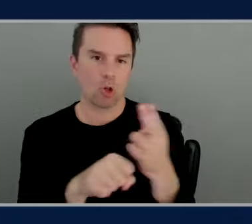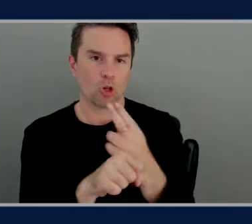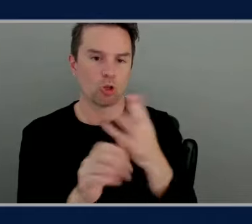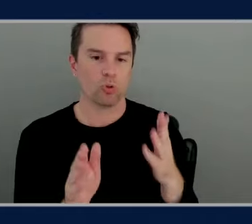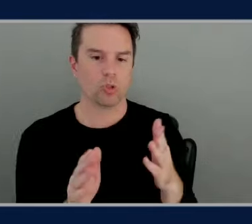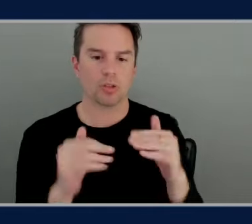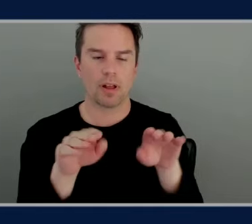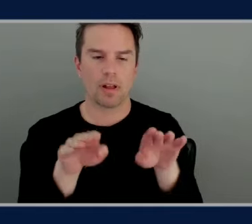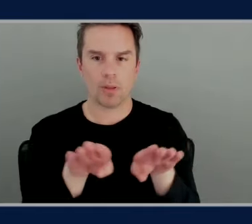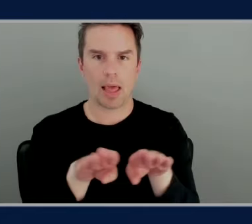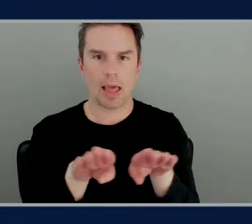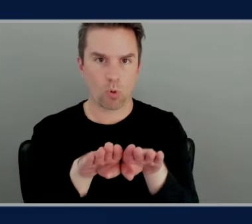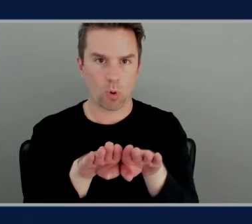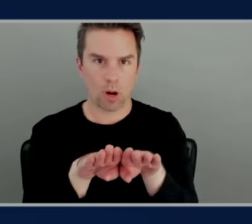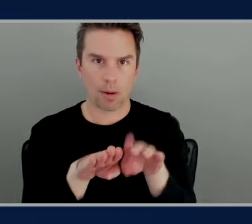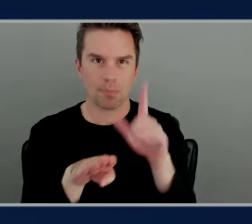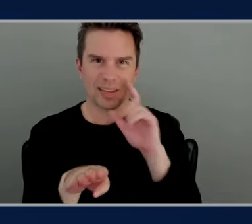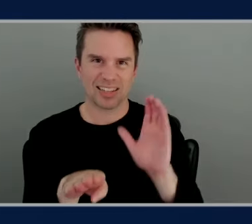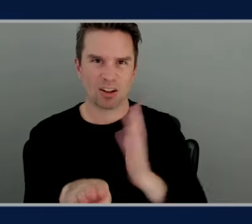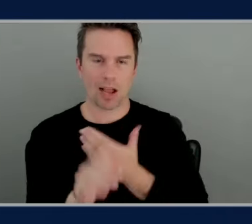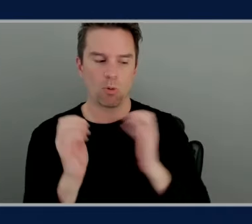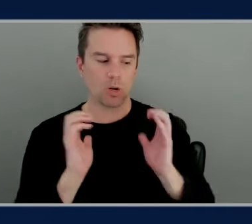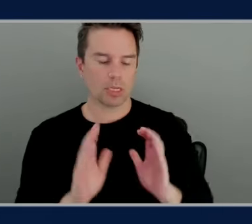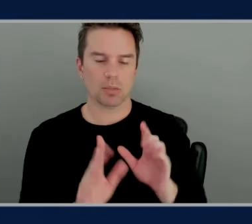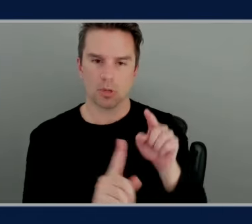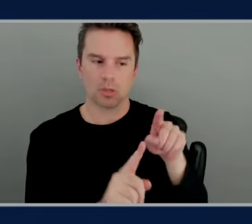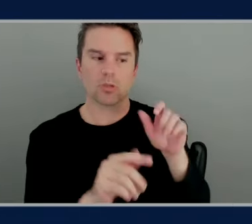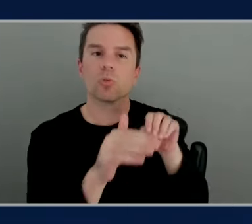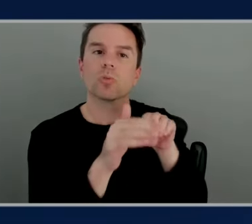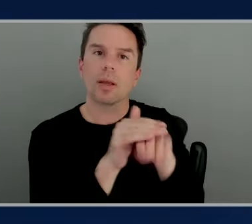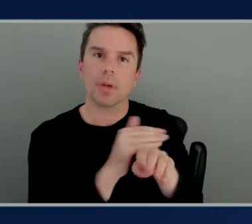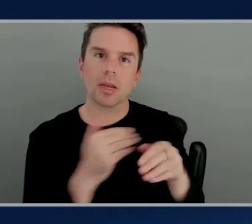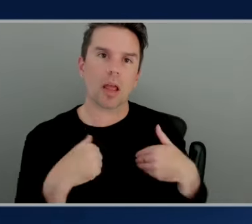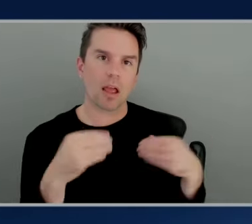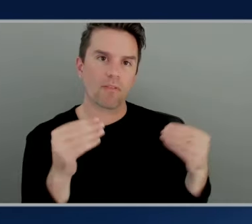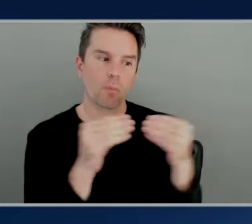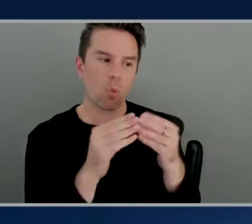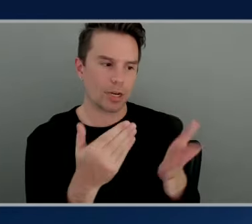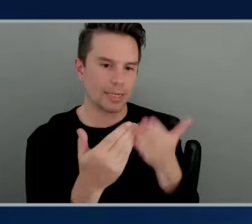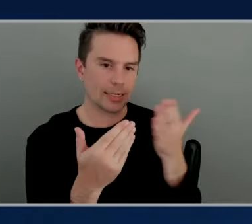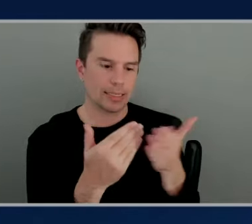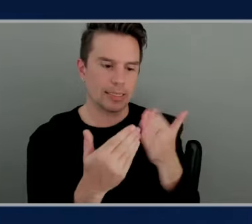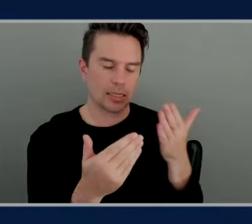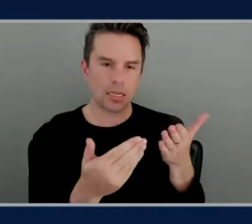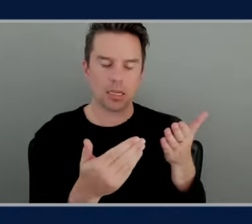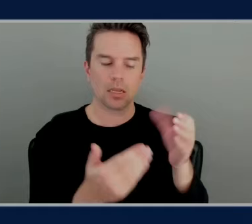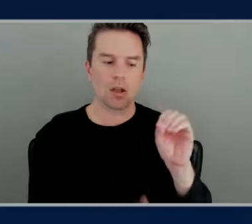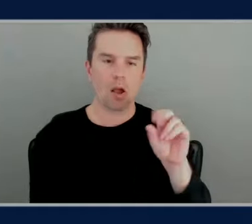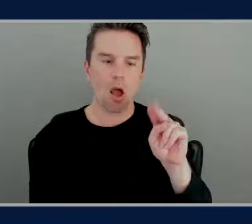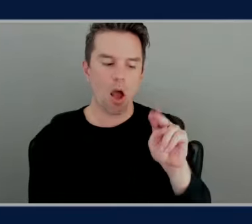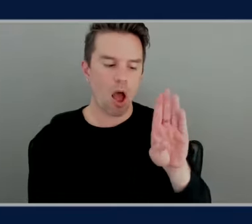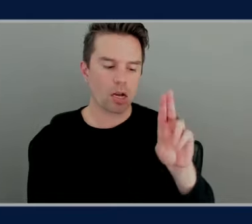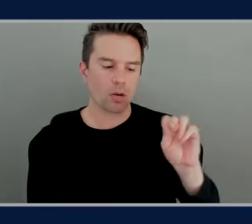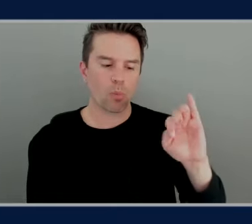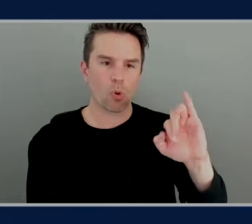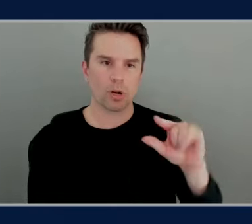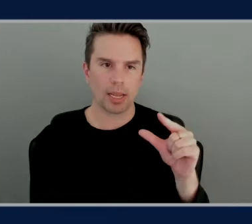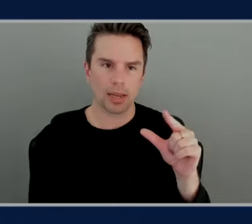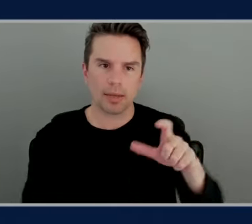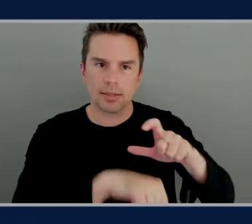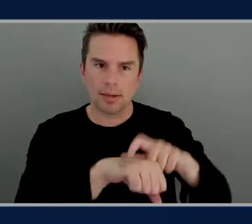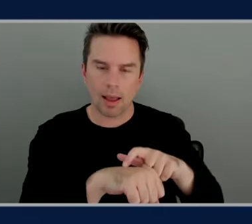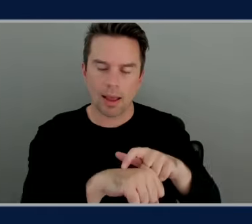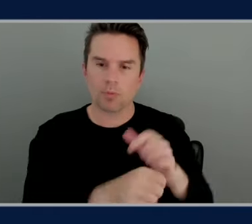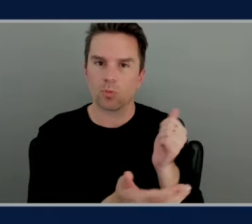are our stakeholders, to come in and have a much easier onboarding time to achieve their goals, right? So that's how